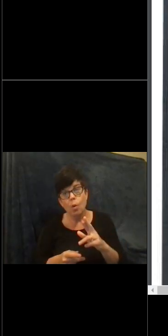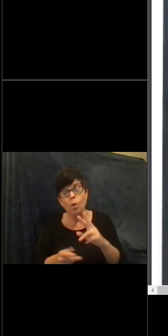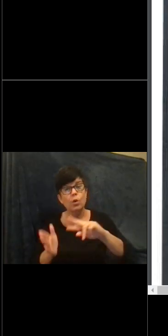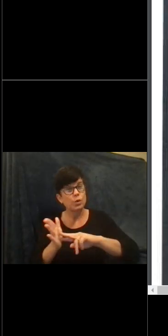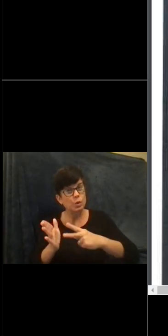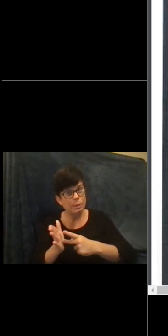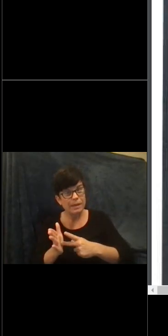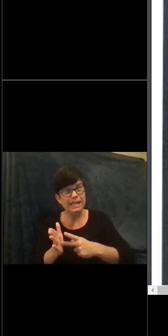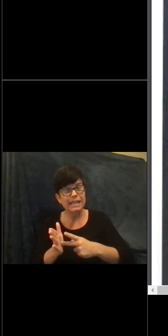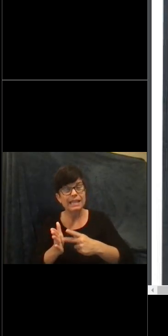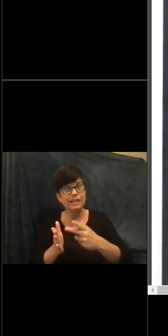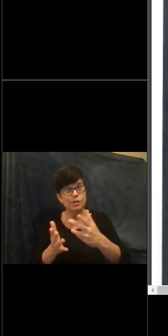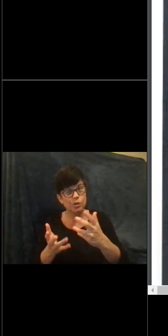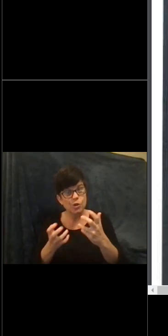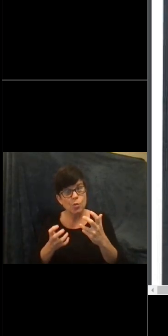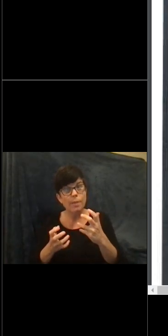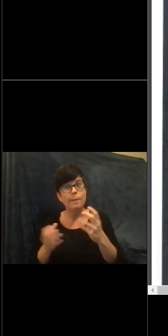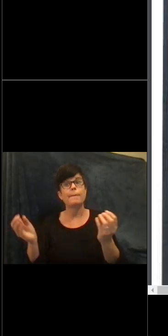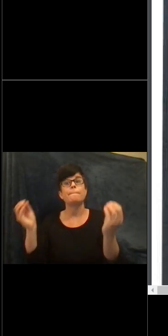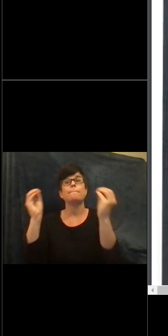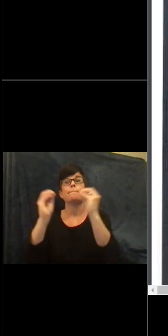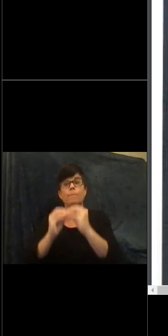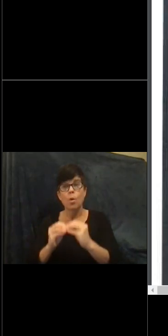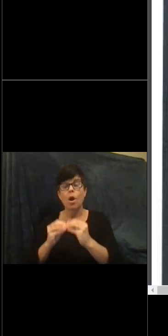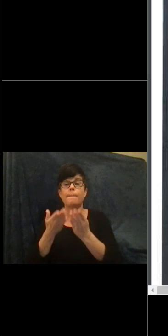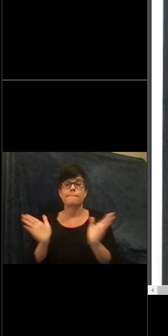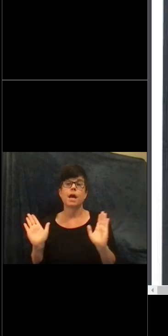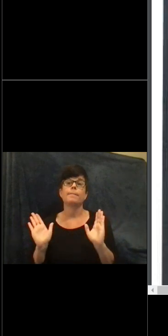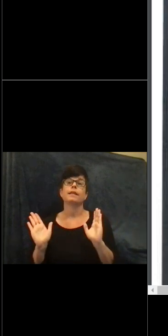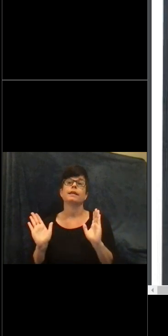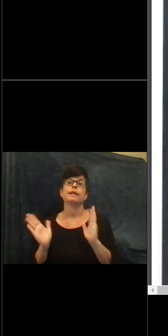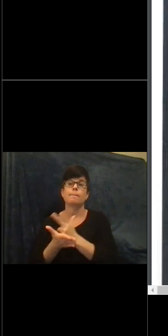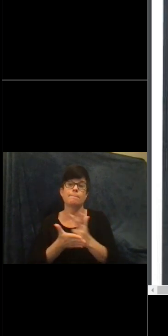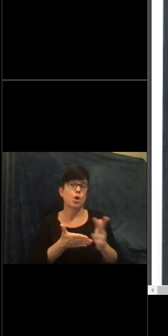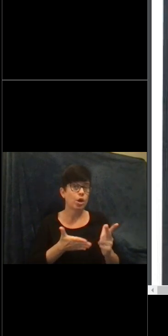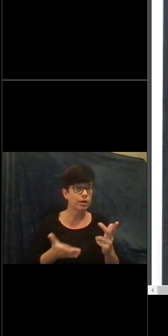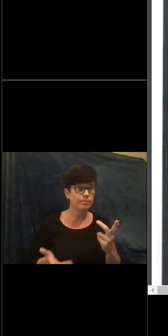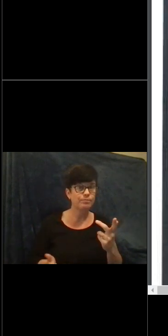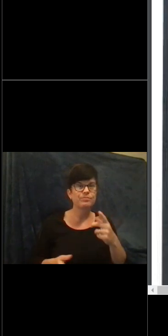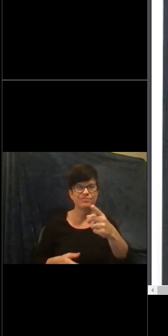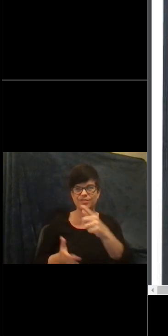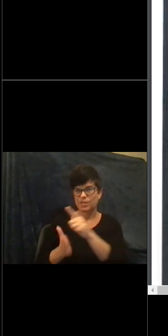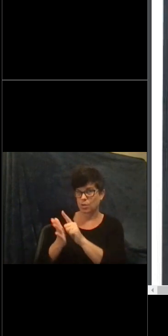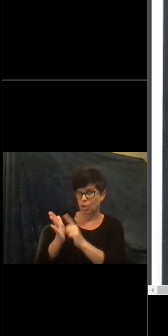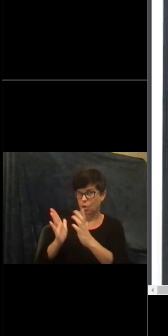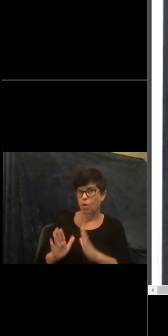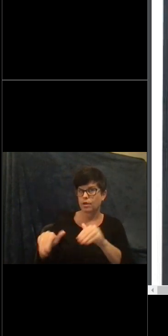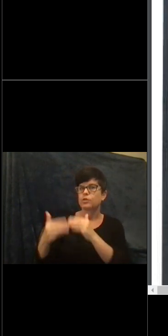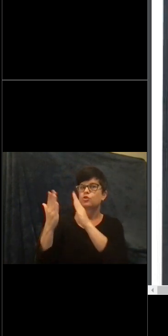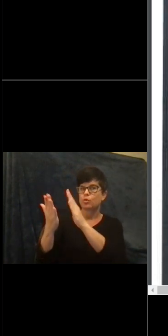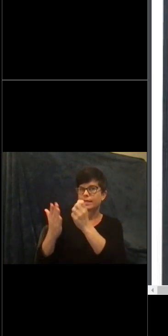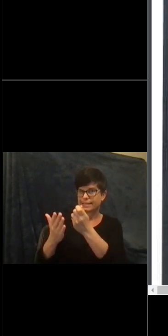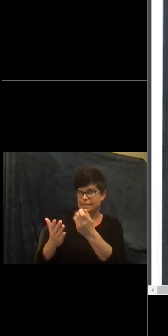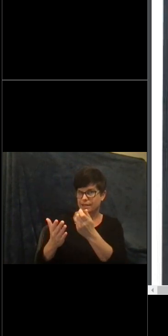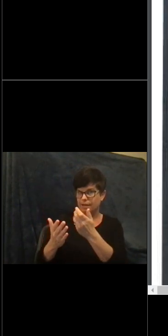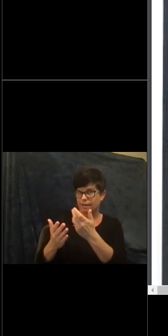intention truly that you want there to be public parking? Okay, so I will address a couple of those things in